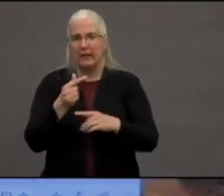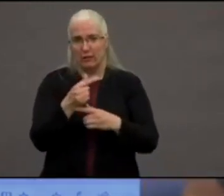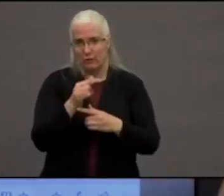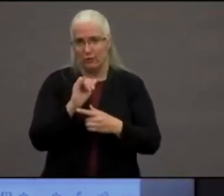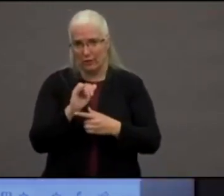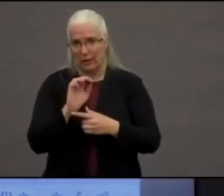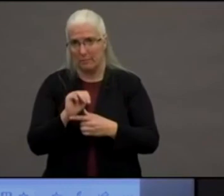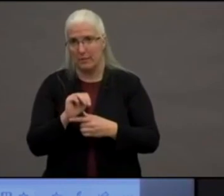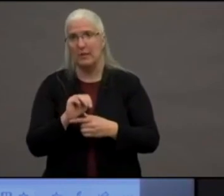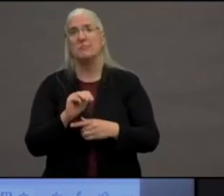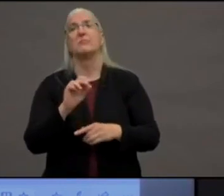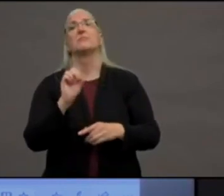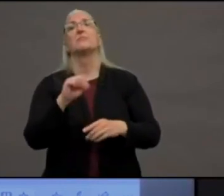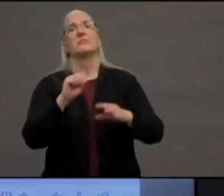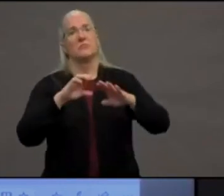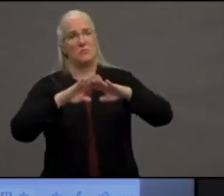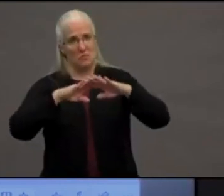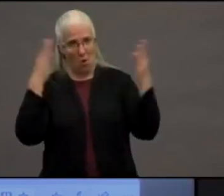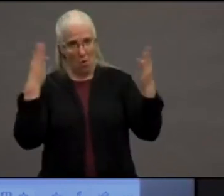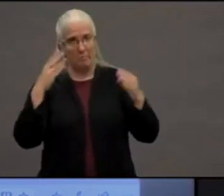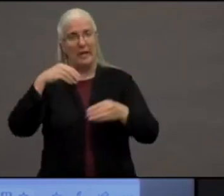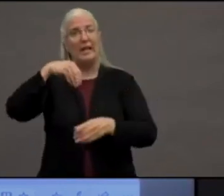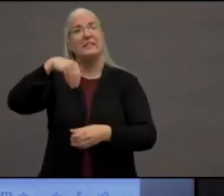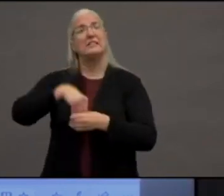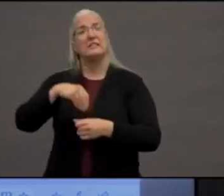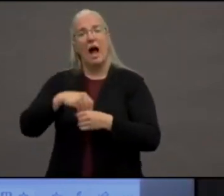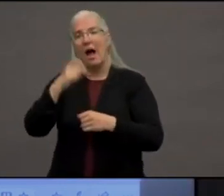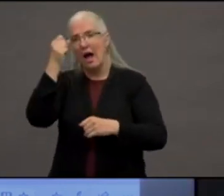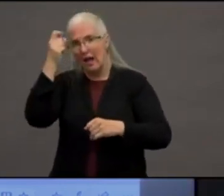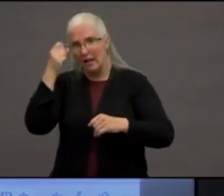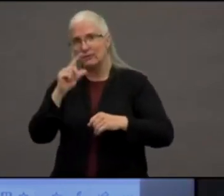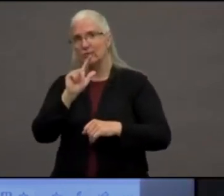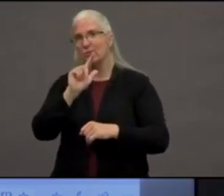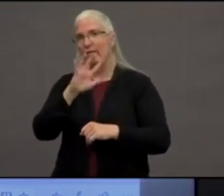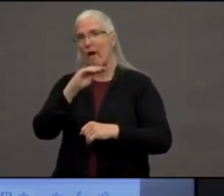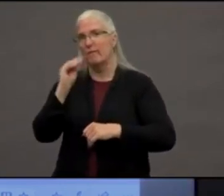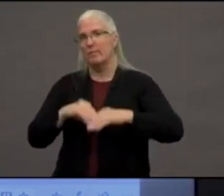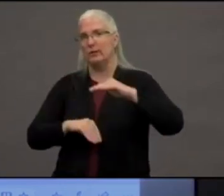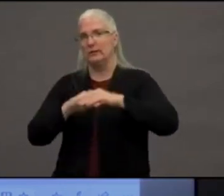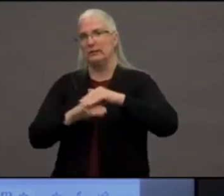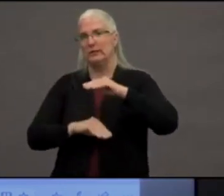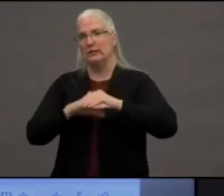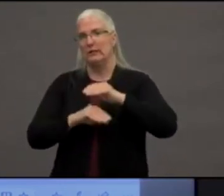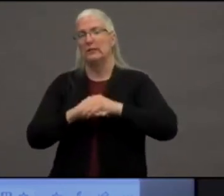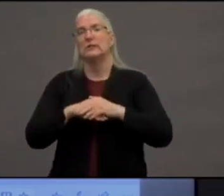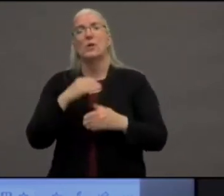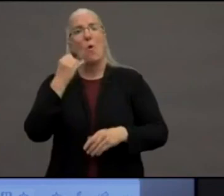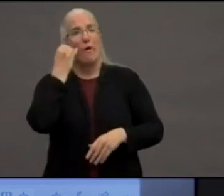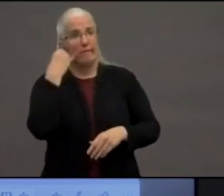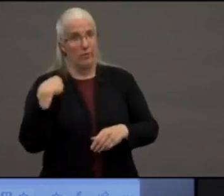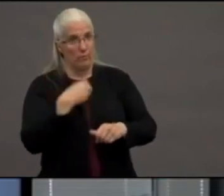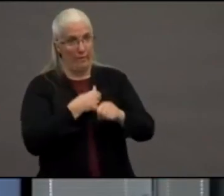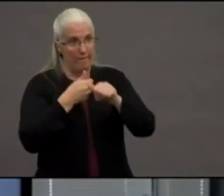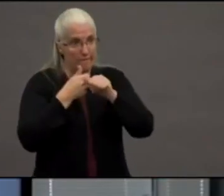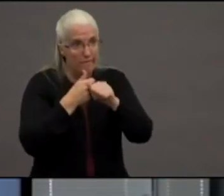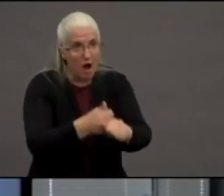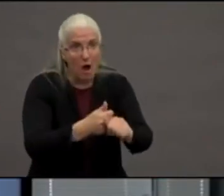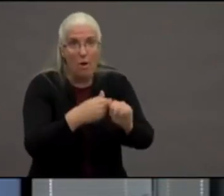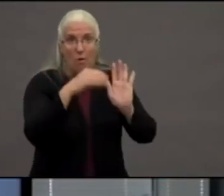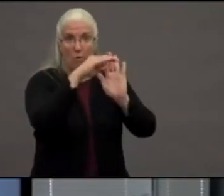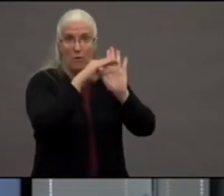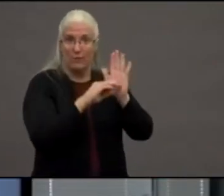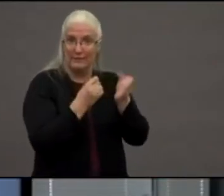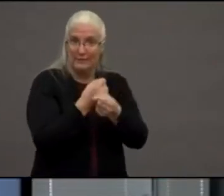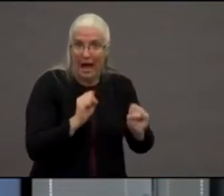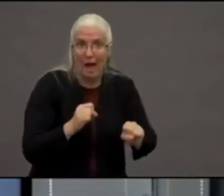indoors. So if we get tested, if we practice social distancing and follow the protocols and things get better, we can move